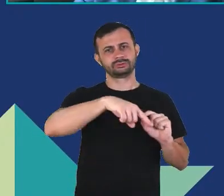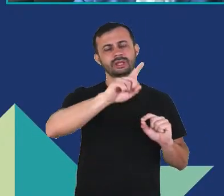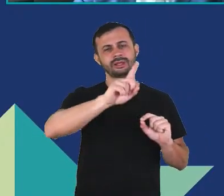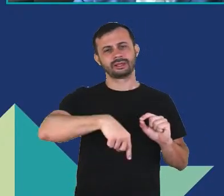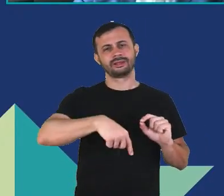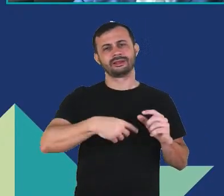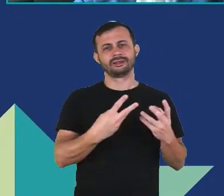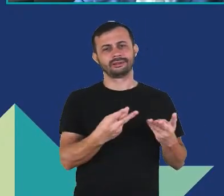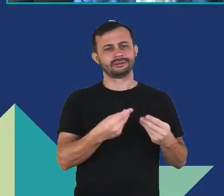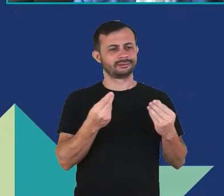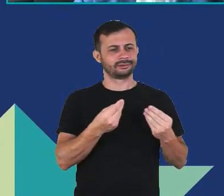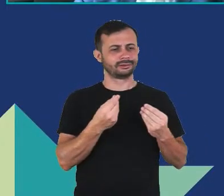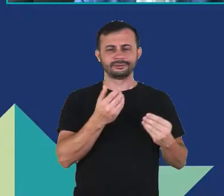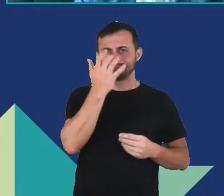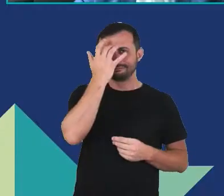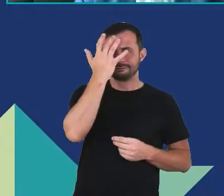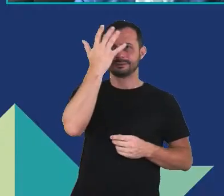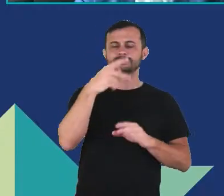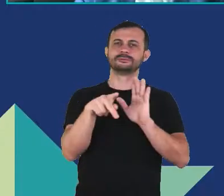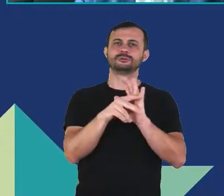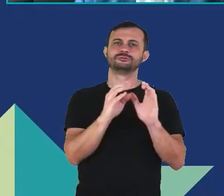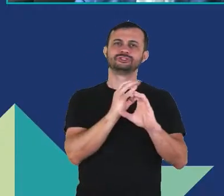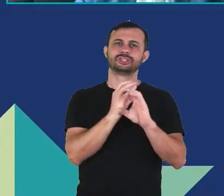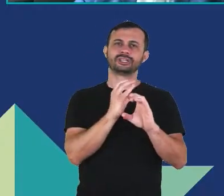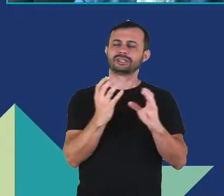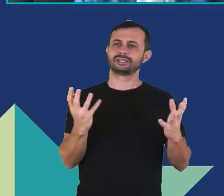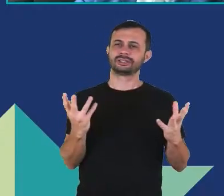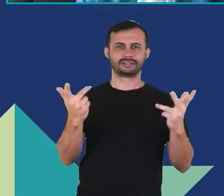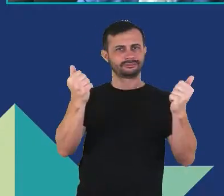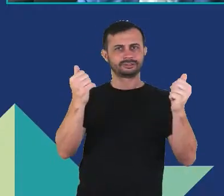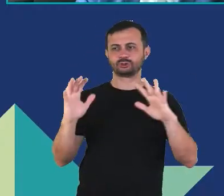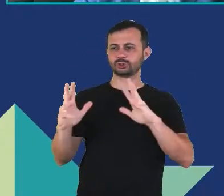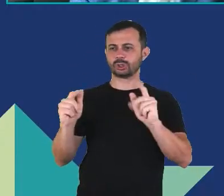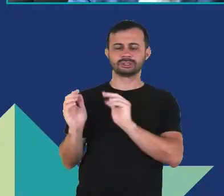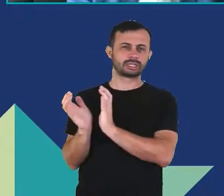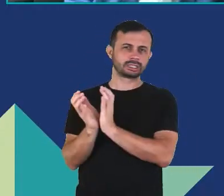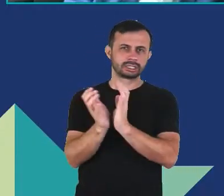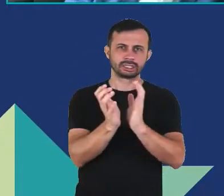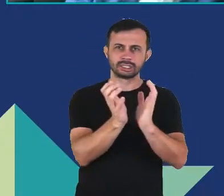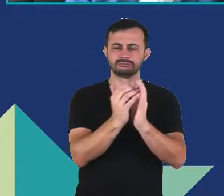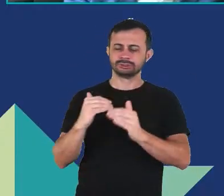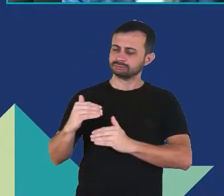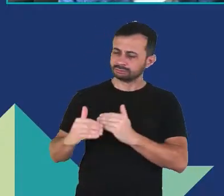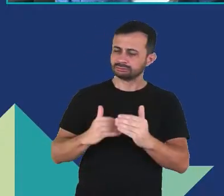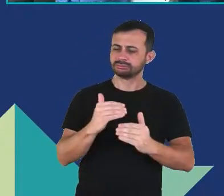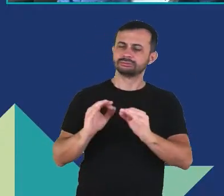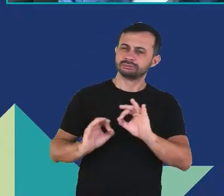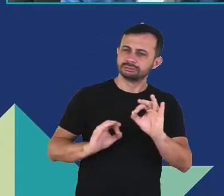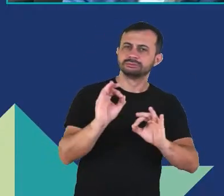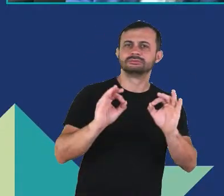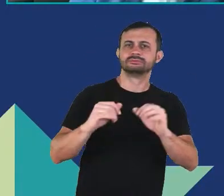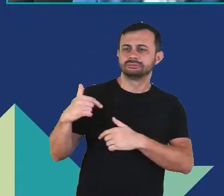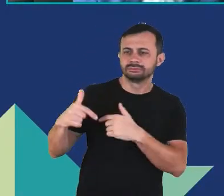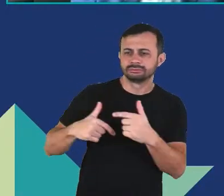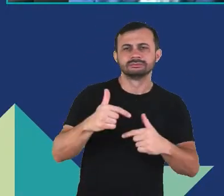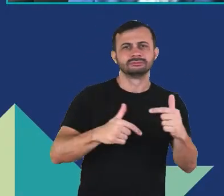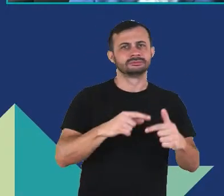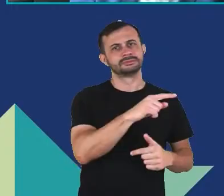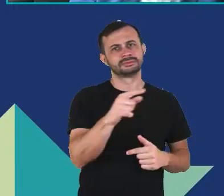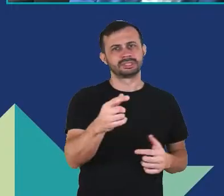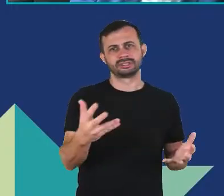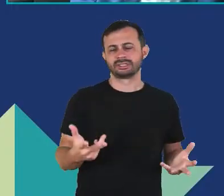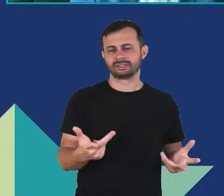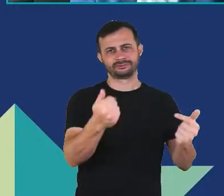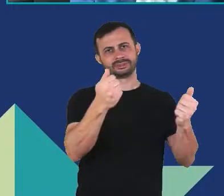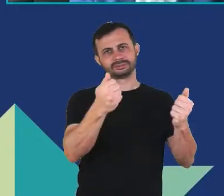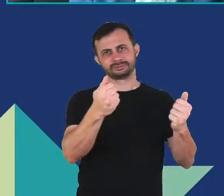to all the teams that were involved in designing and operating this. But the fact number 4 is if